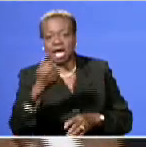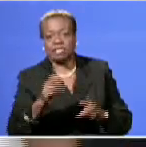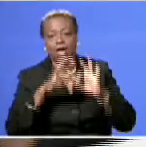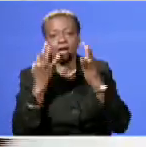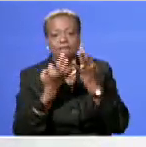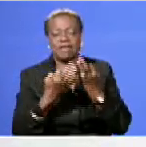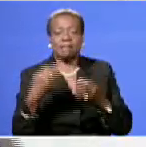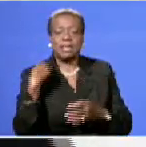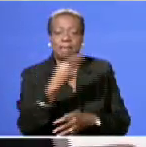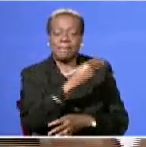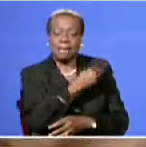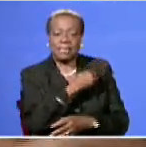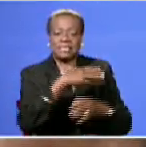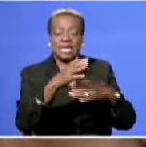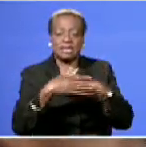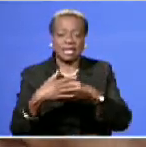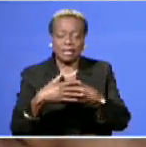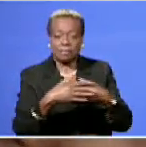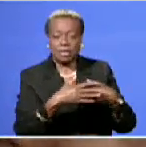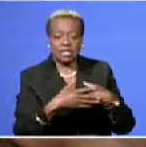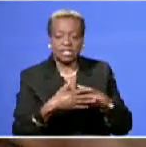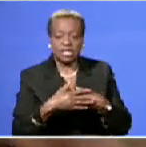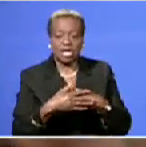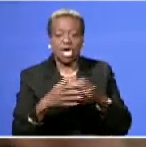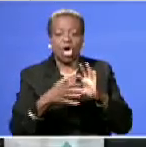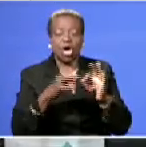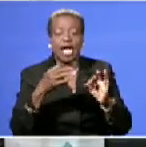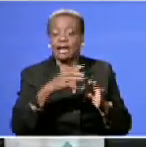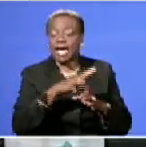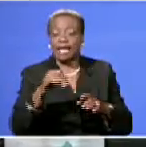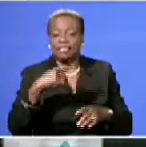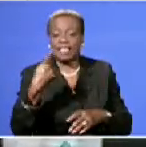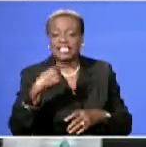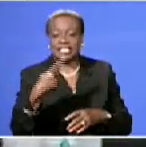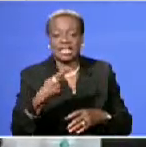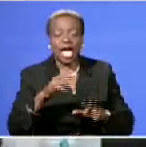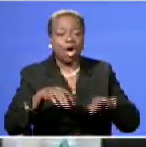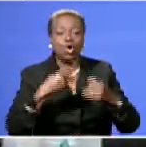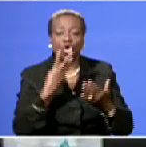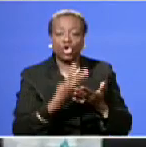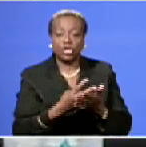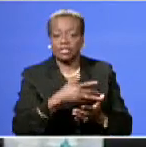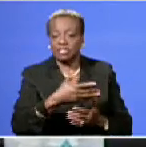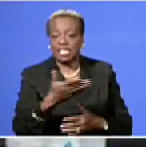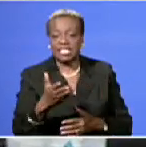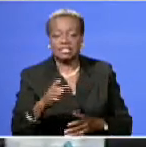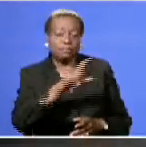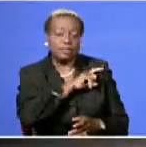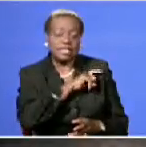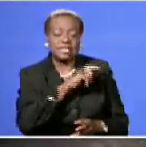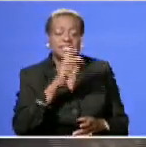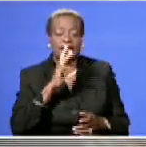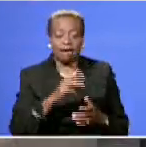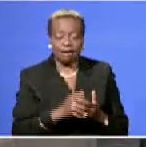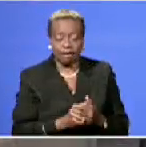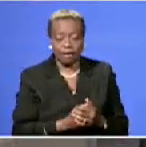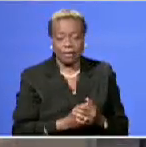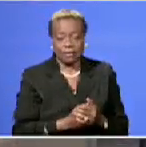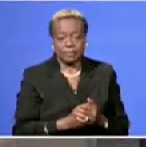members and community members who often give stellar remarks about potential candidates. We ask